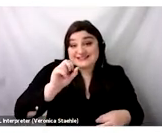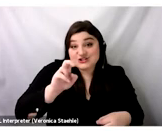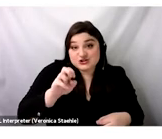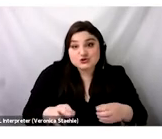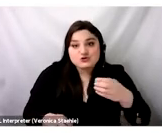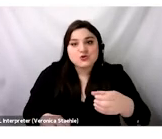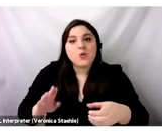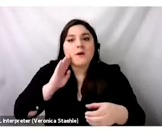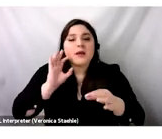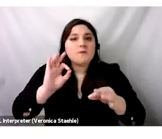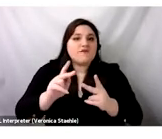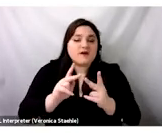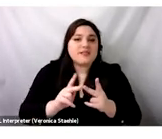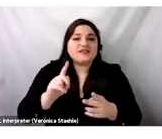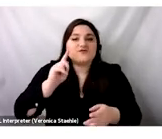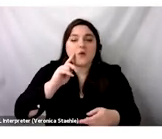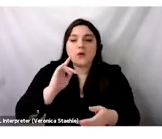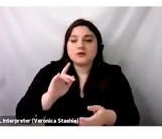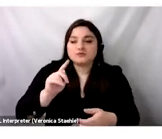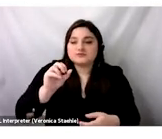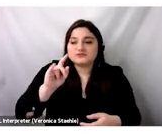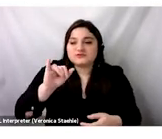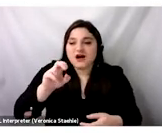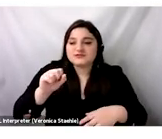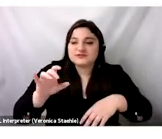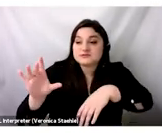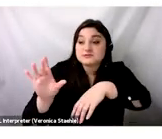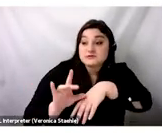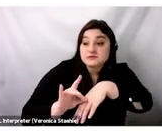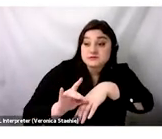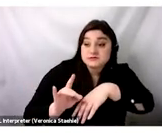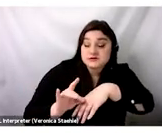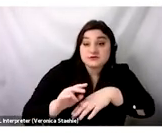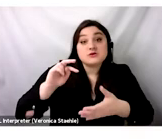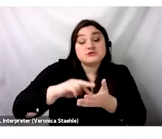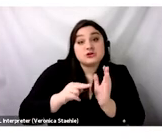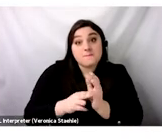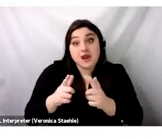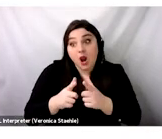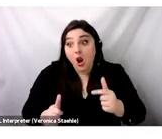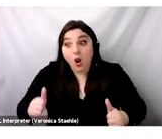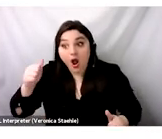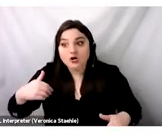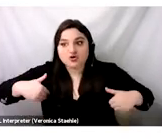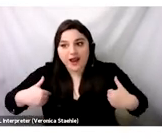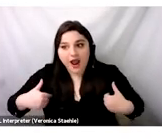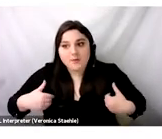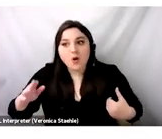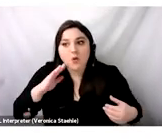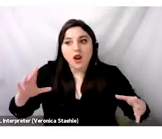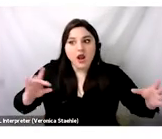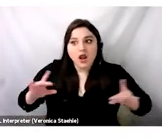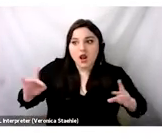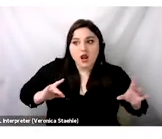place for toxins, the larger animals have a higher density, a higher concentration of toxins, which is